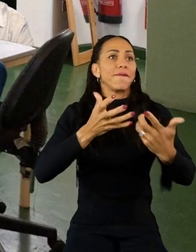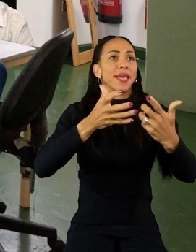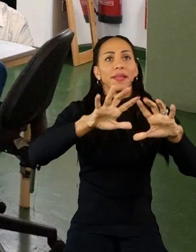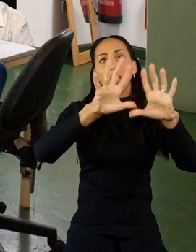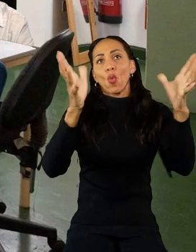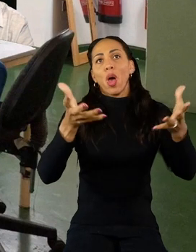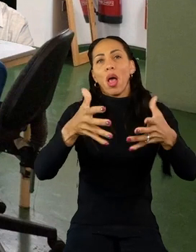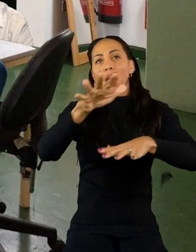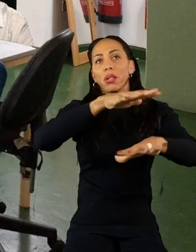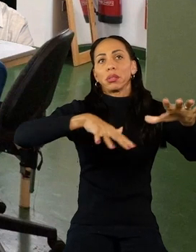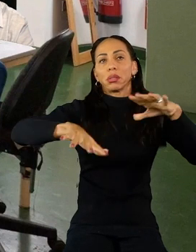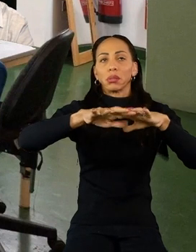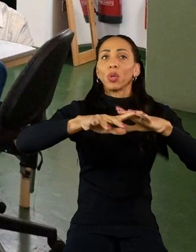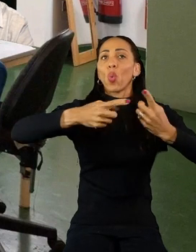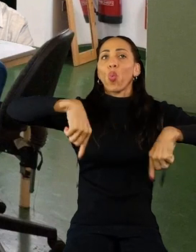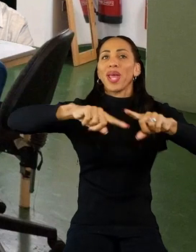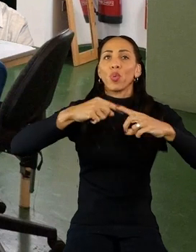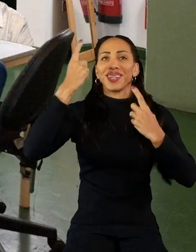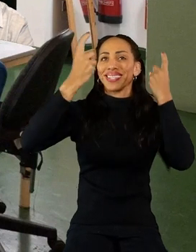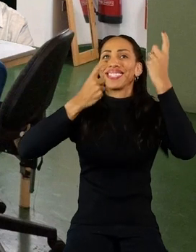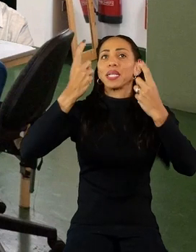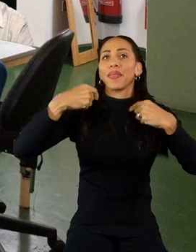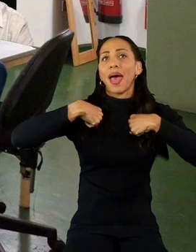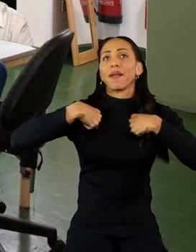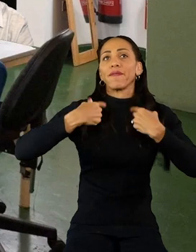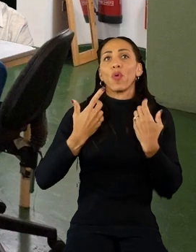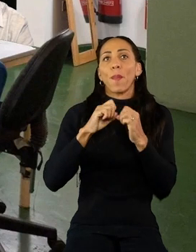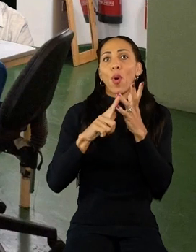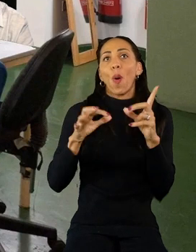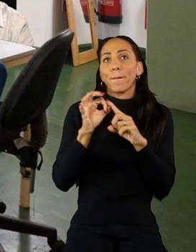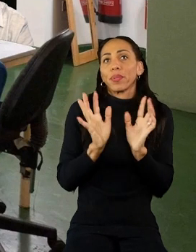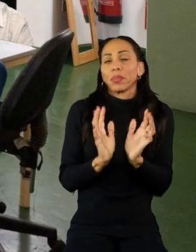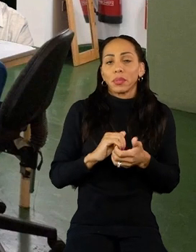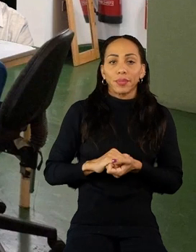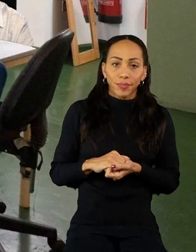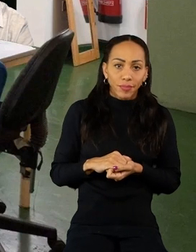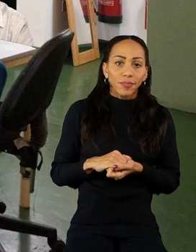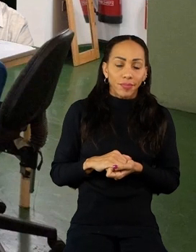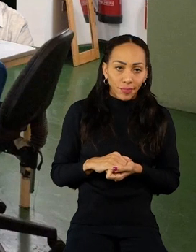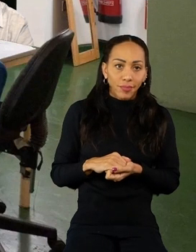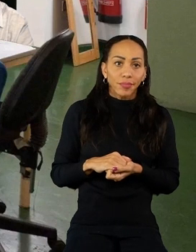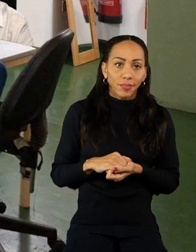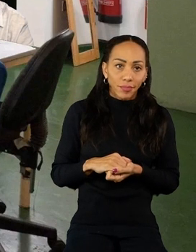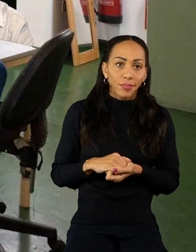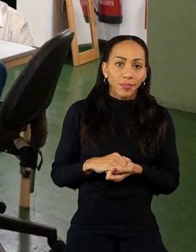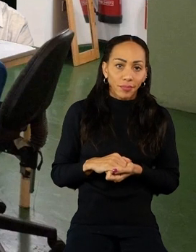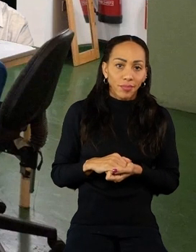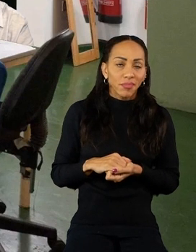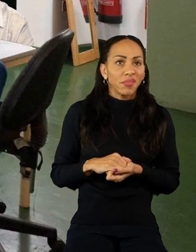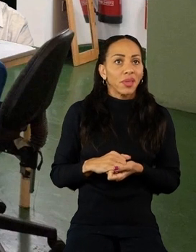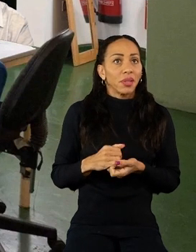the space is described fits the world of the space as well. Is definitely a thing that we